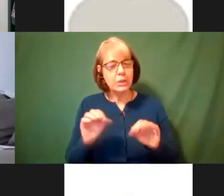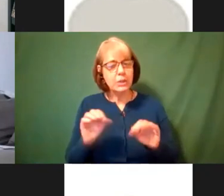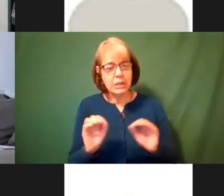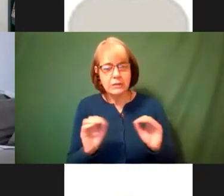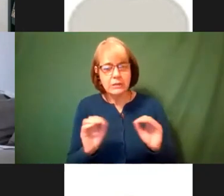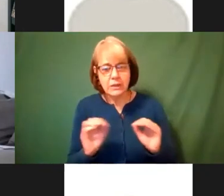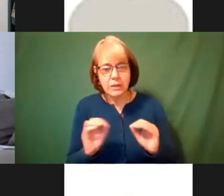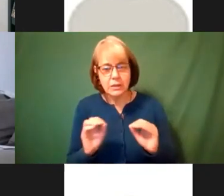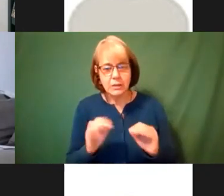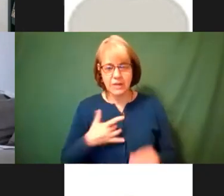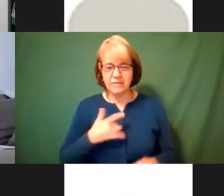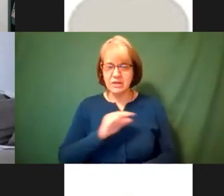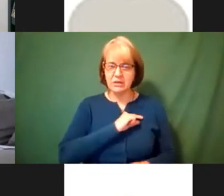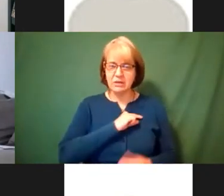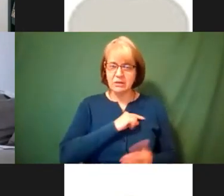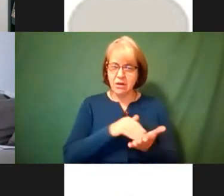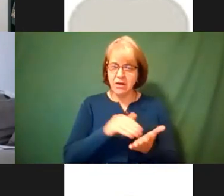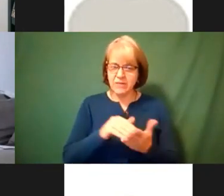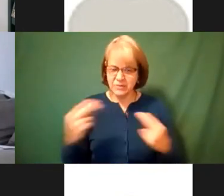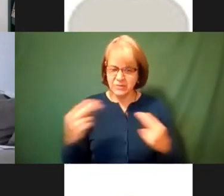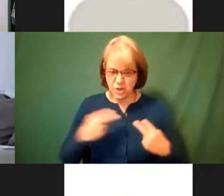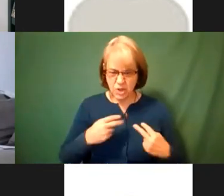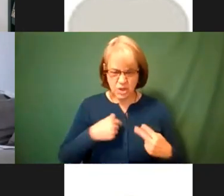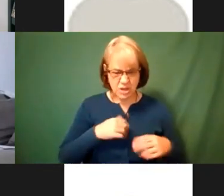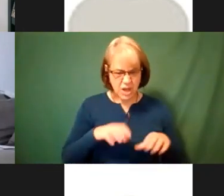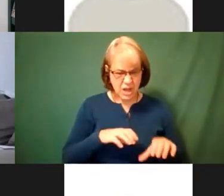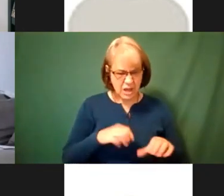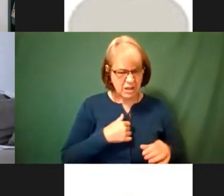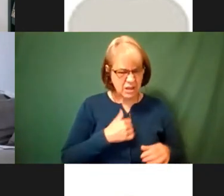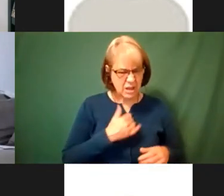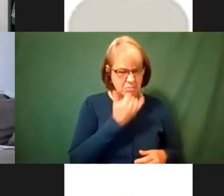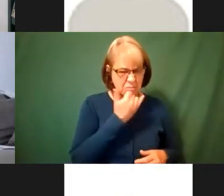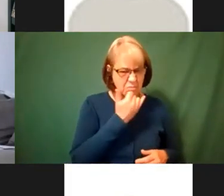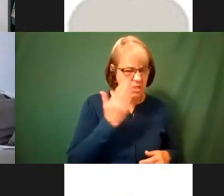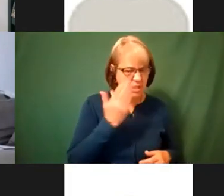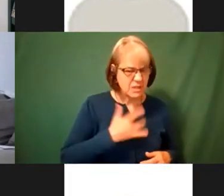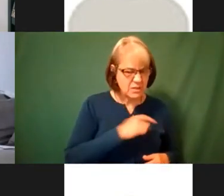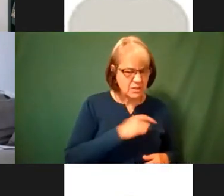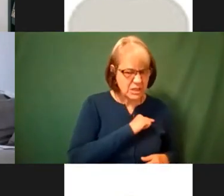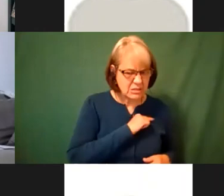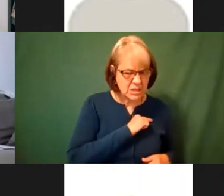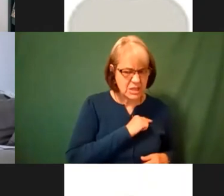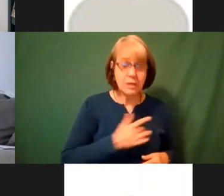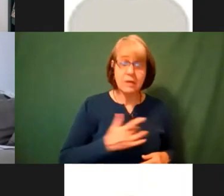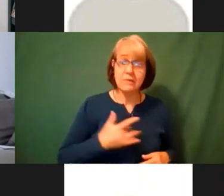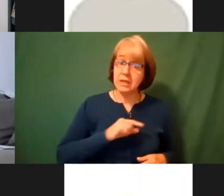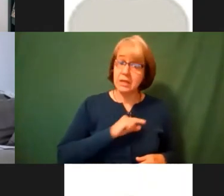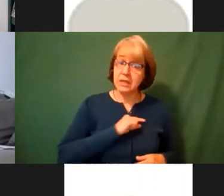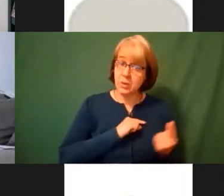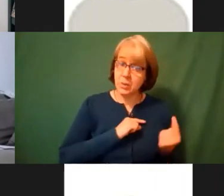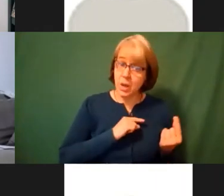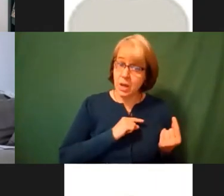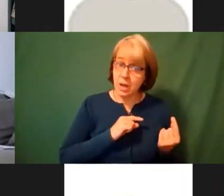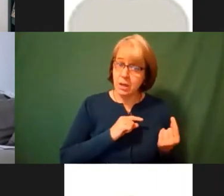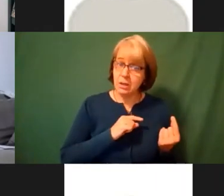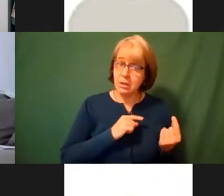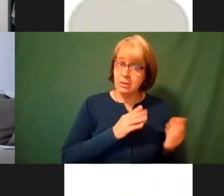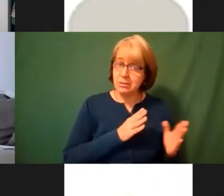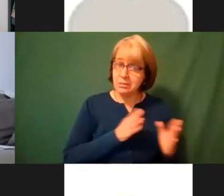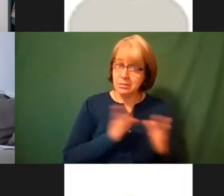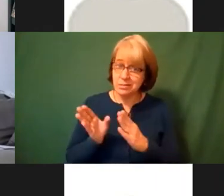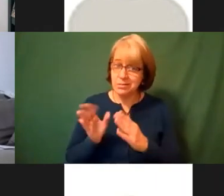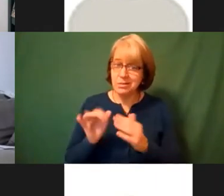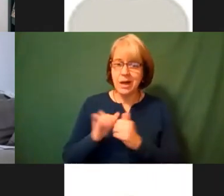I have it all the time, right? I have to go, oh, you act like you're doing something because you feel guilty. If you feel guilty, how do you intend to the intention